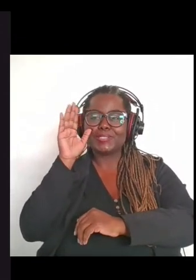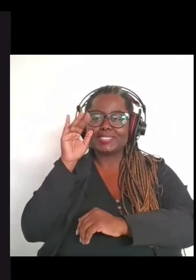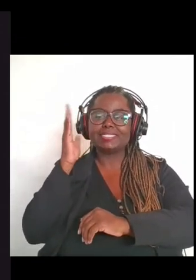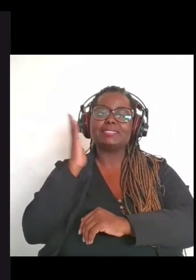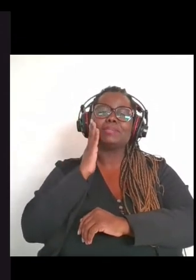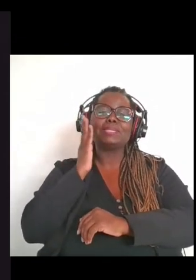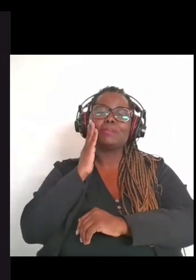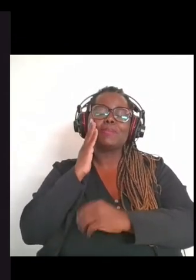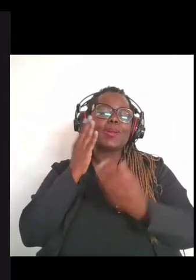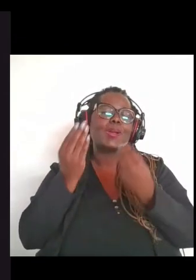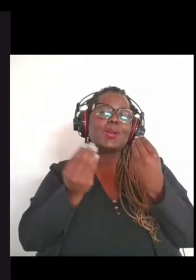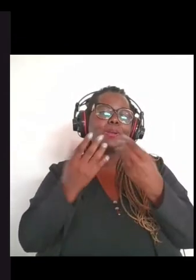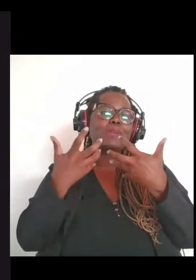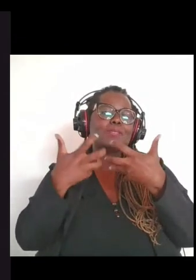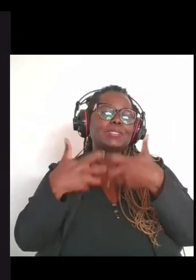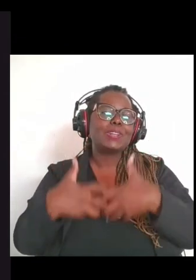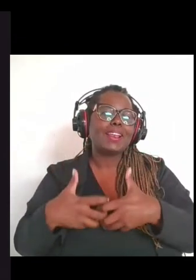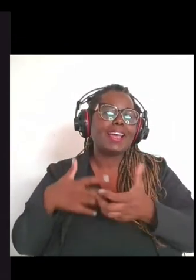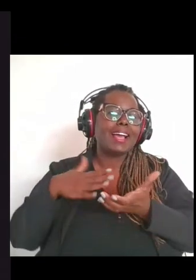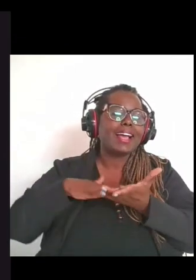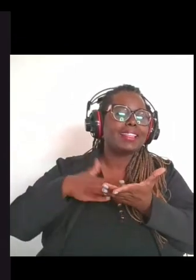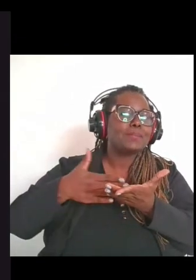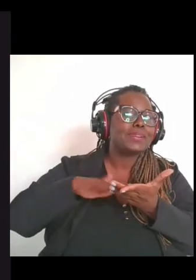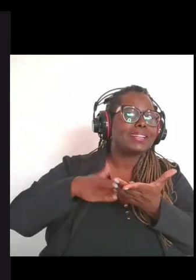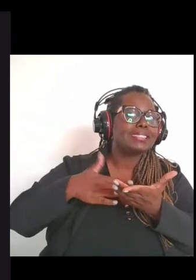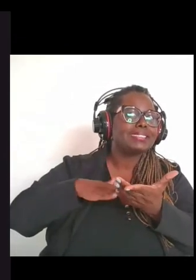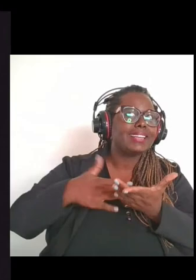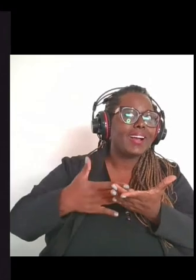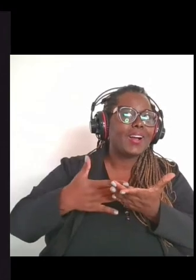signed a longer in Georgia